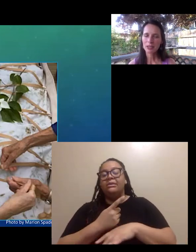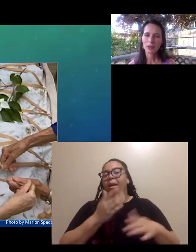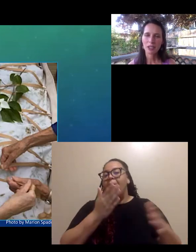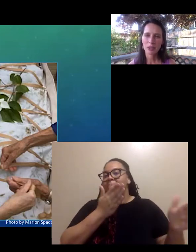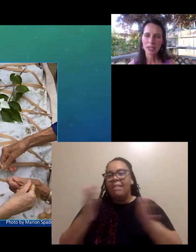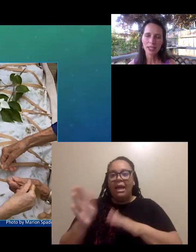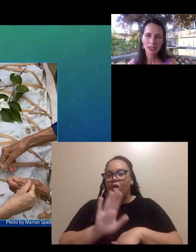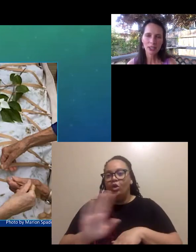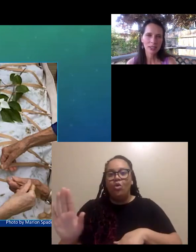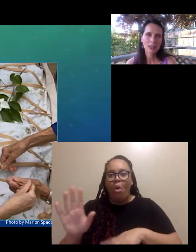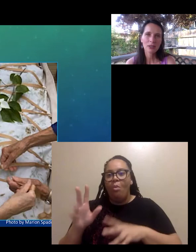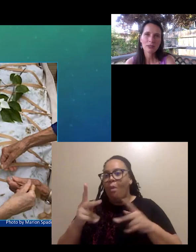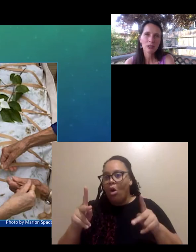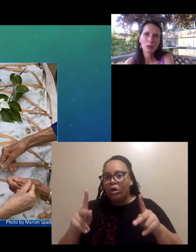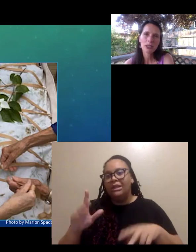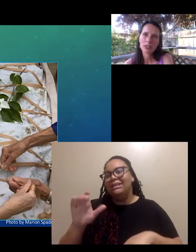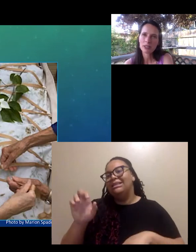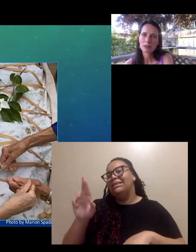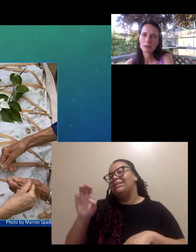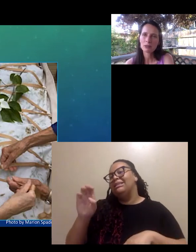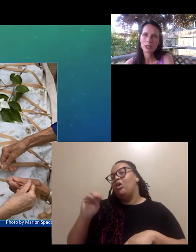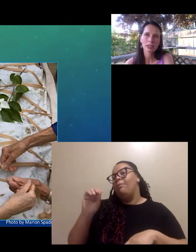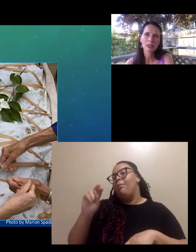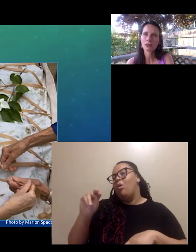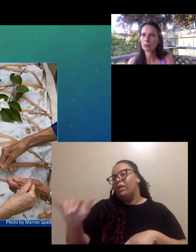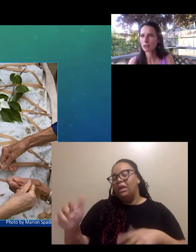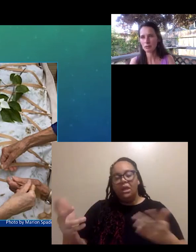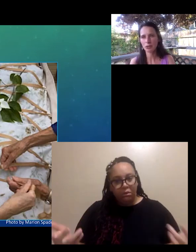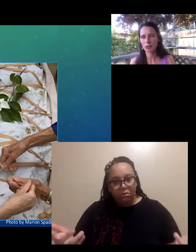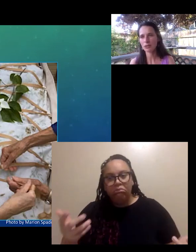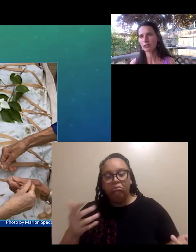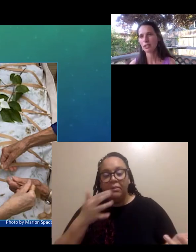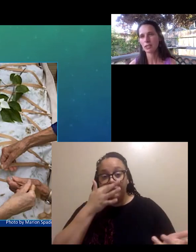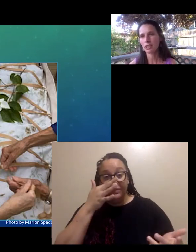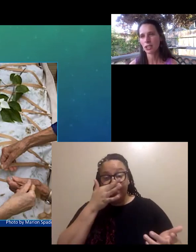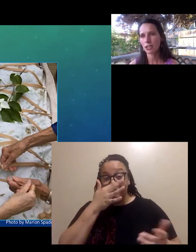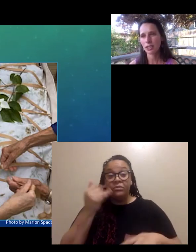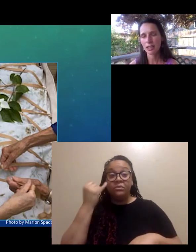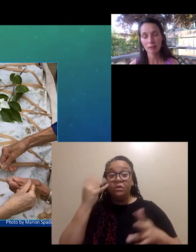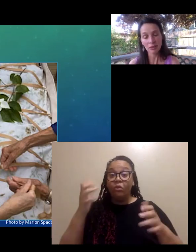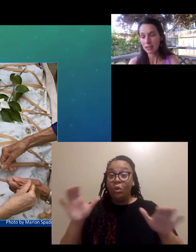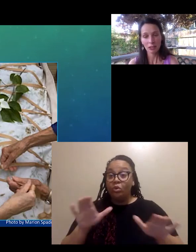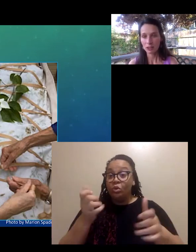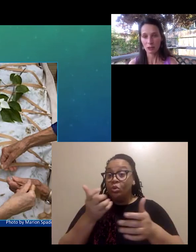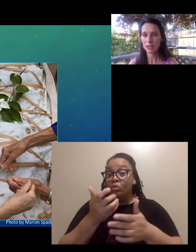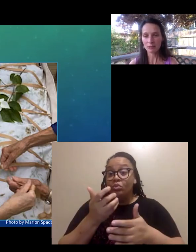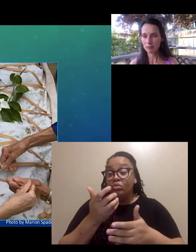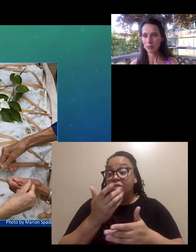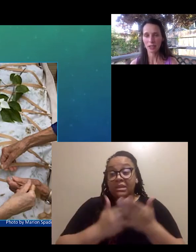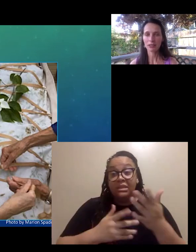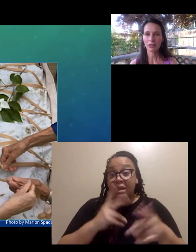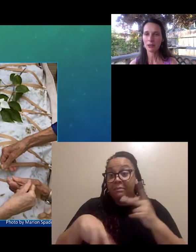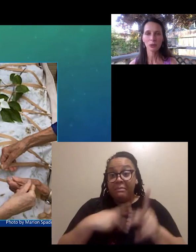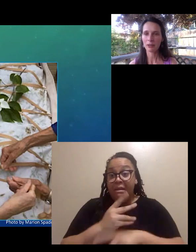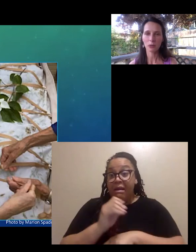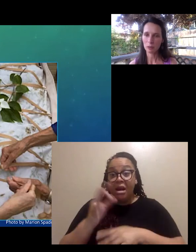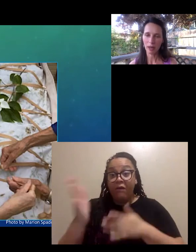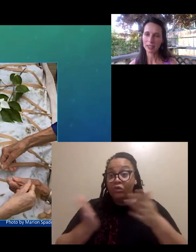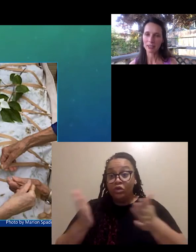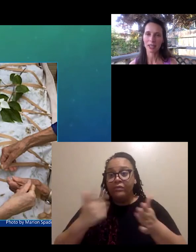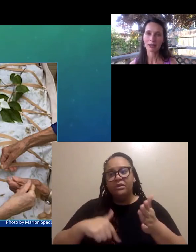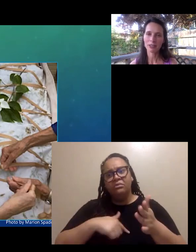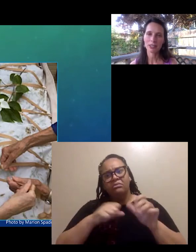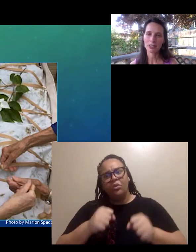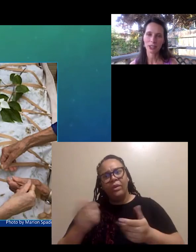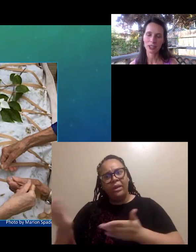and again, with the transportation, you know, if it were that you were going to do some sort of service in a church setting, you know, we can bring our own loved